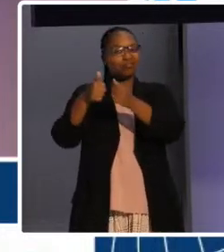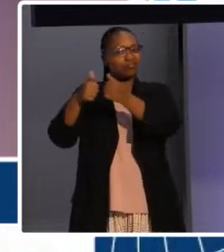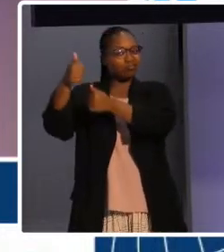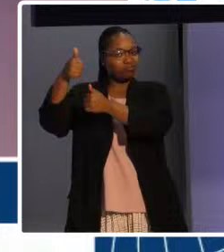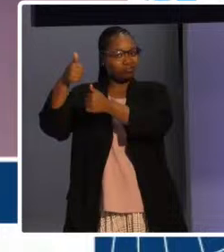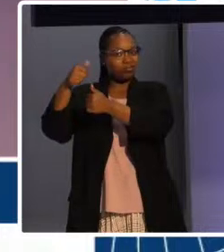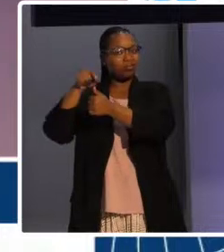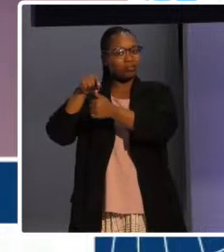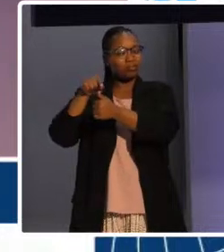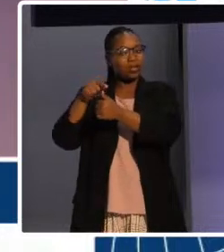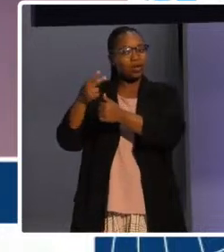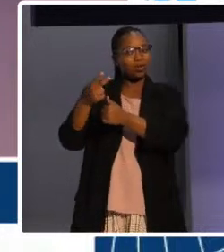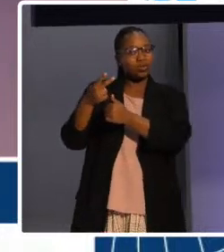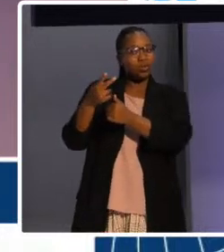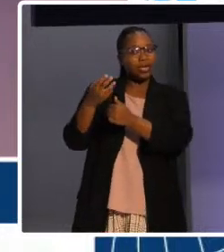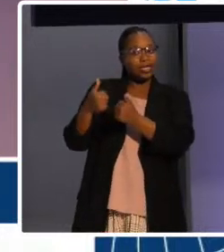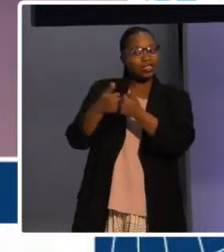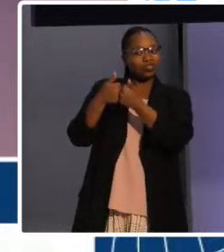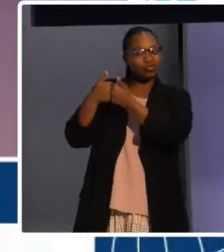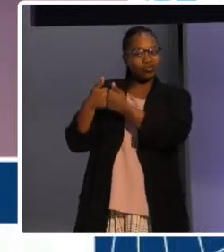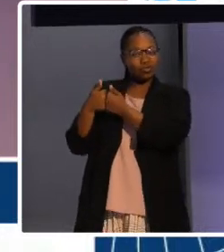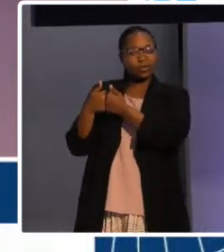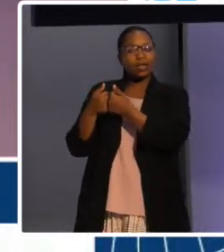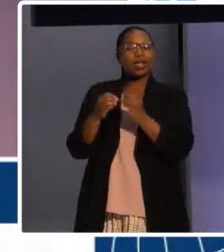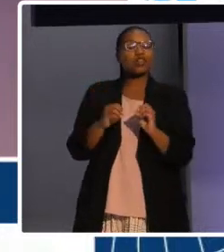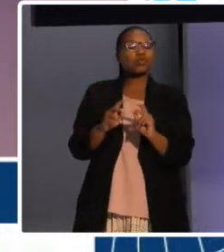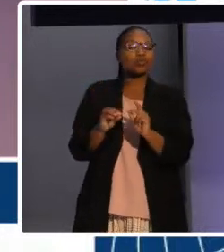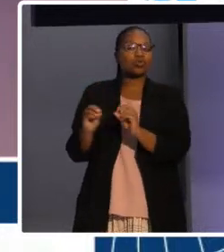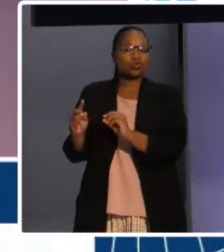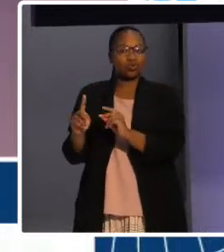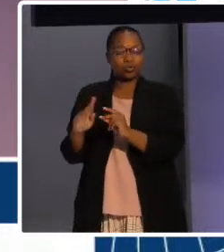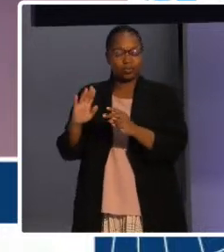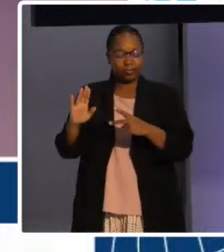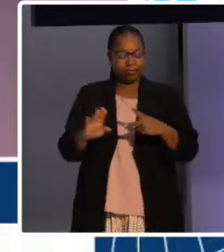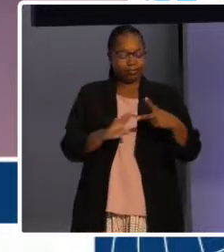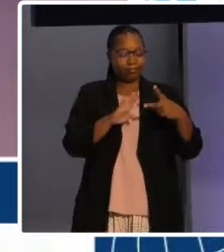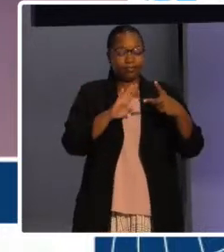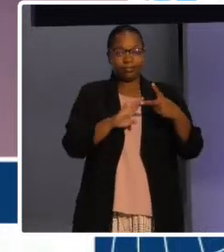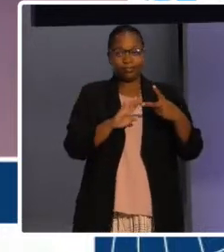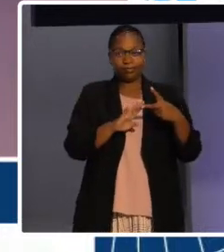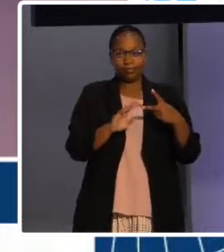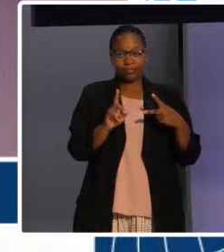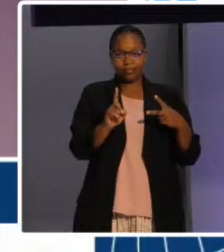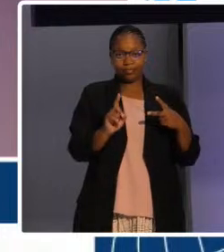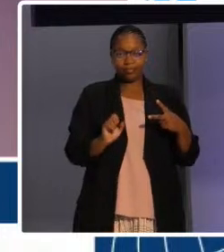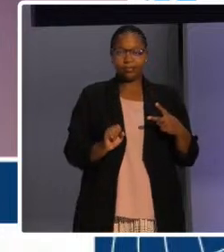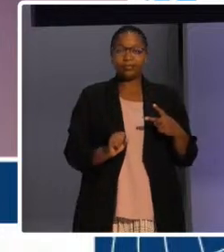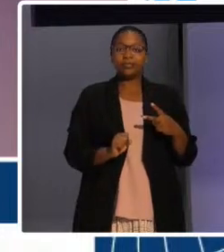highlighting challenges and opportunities. Two,